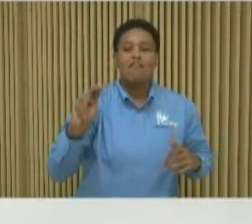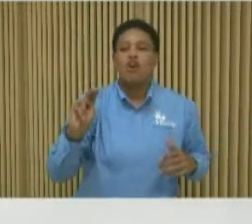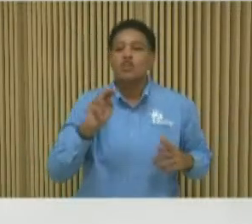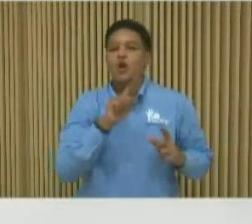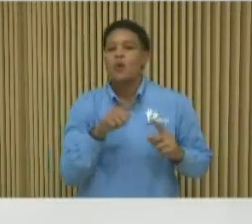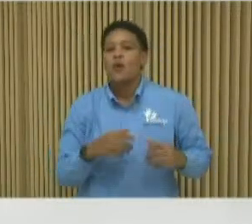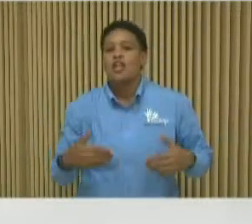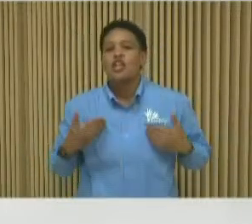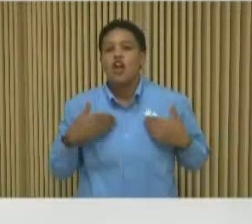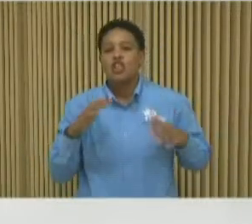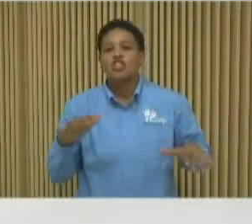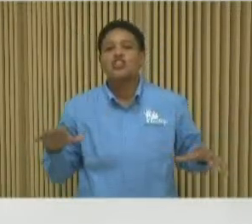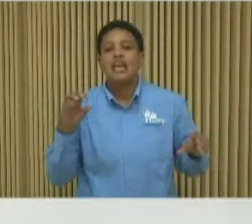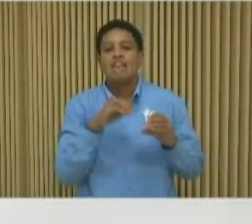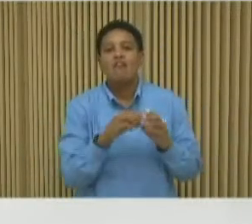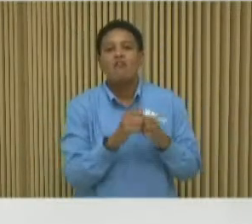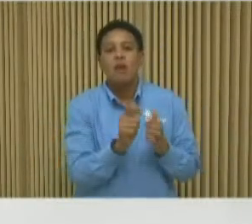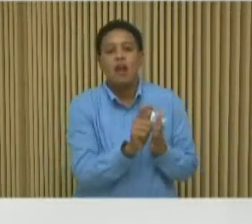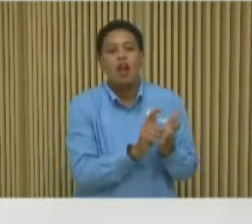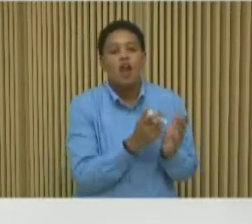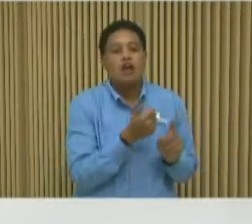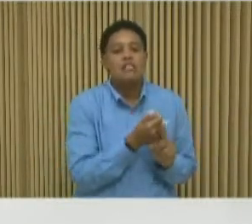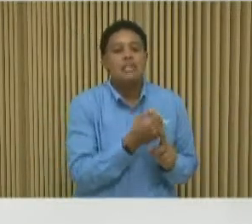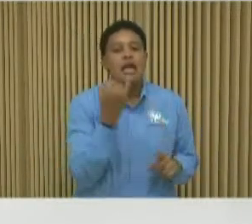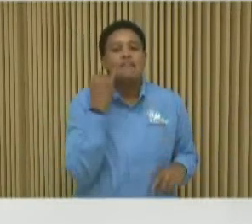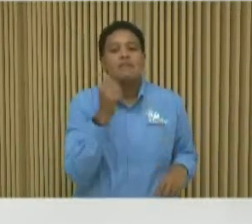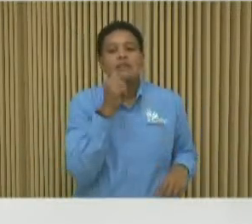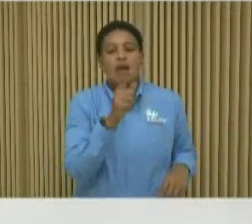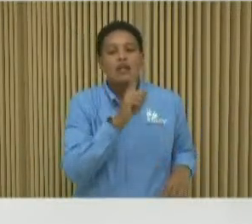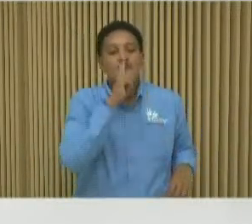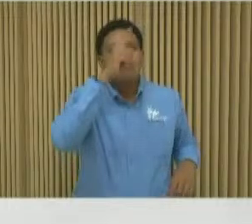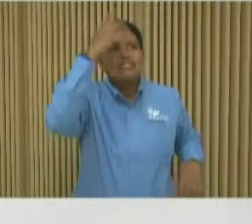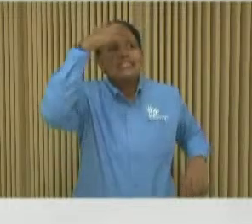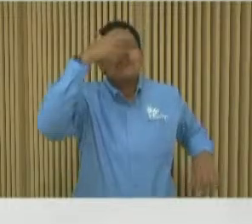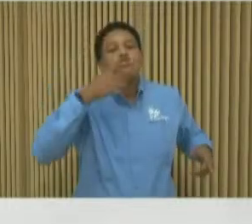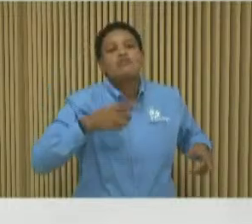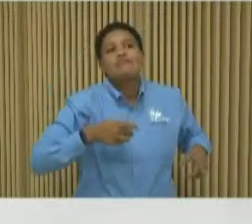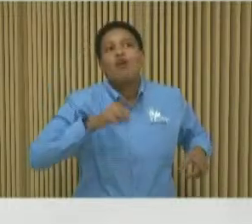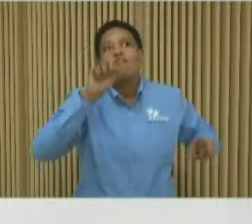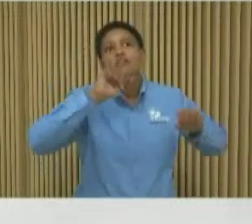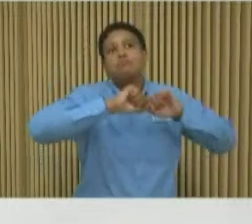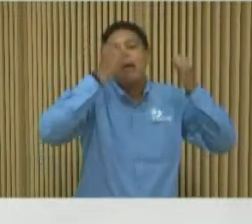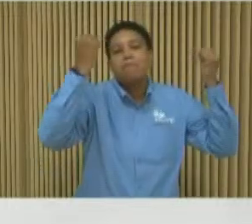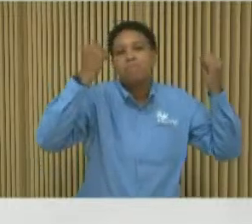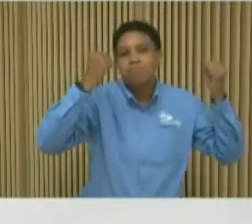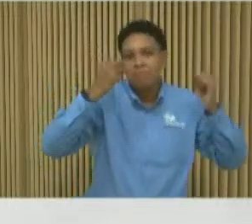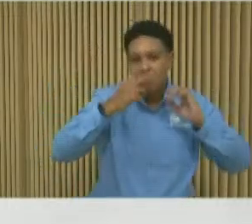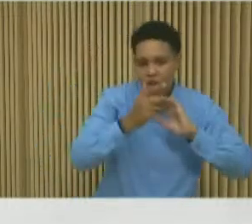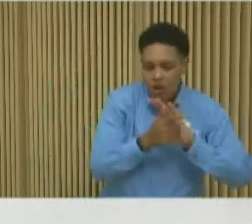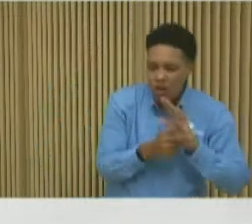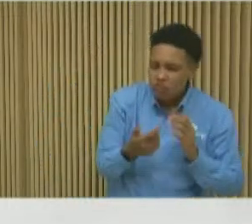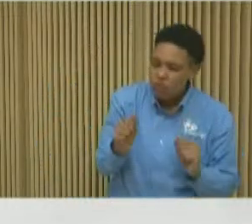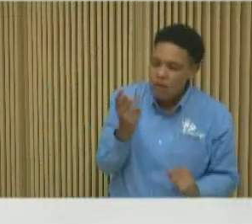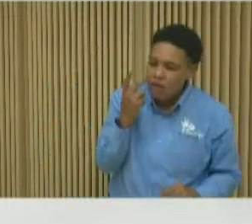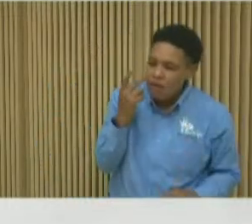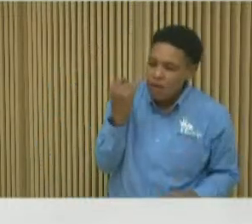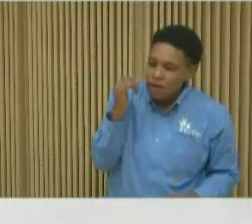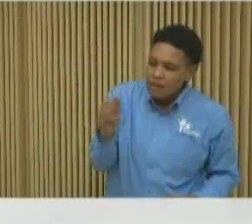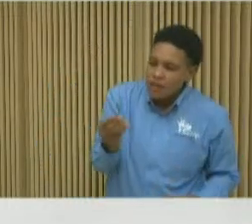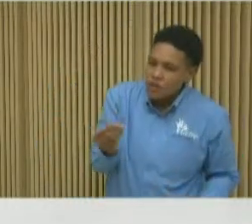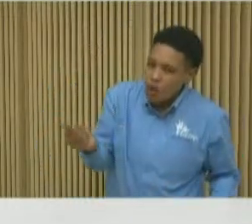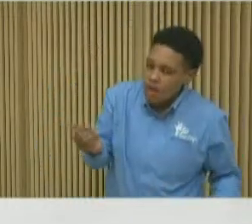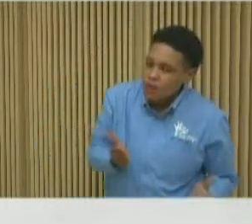get involved with the law, if it is not a real serious offense, try and see if it can be dealt with by a